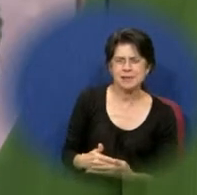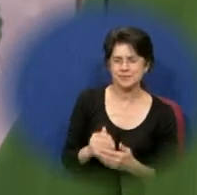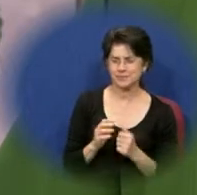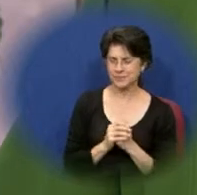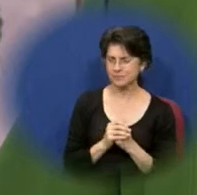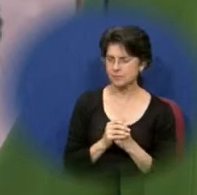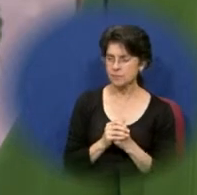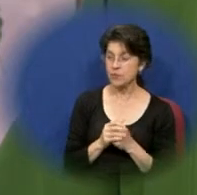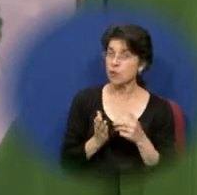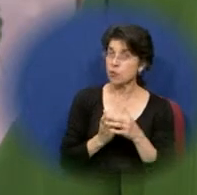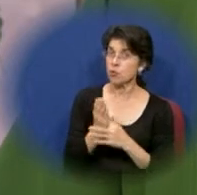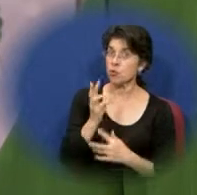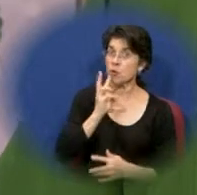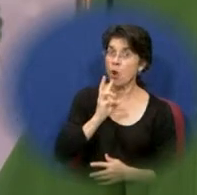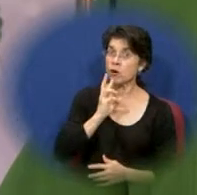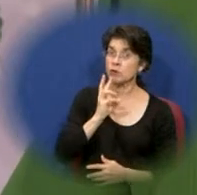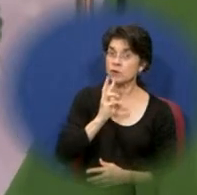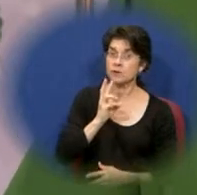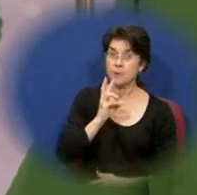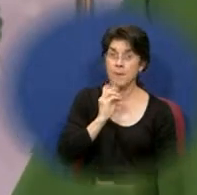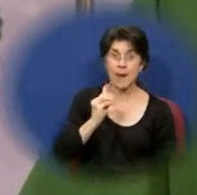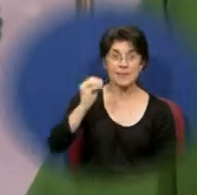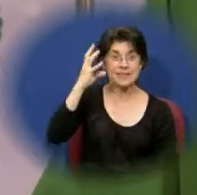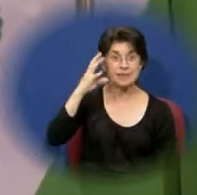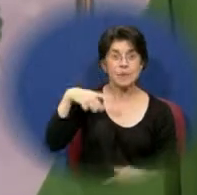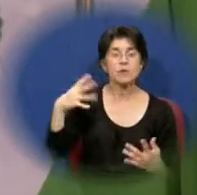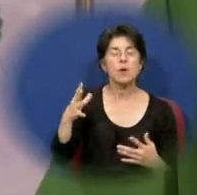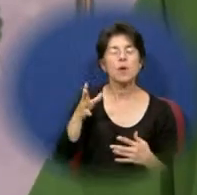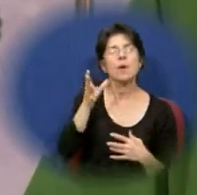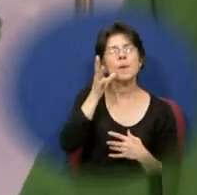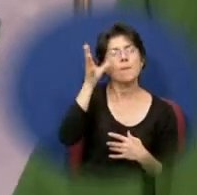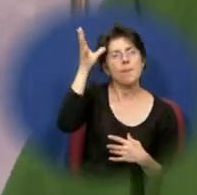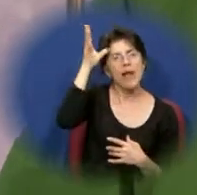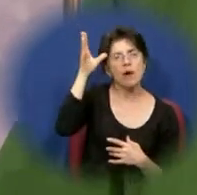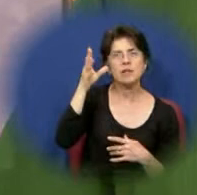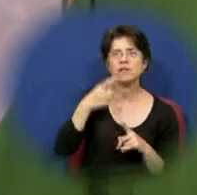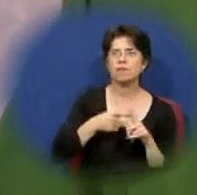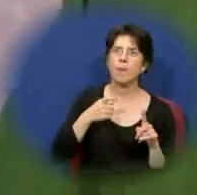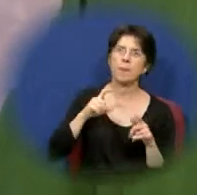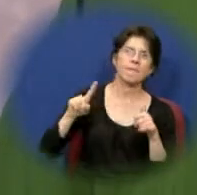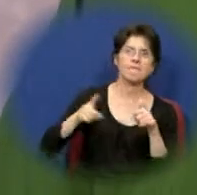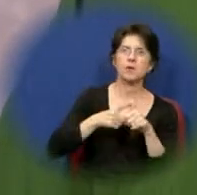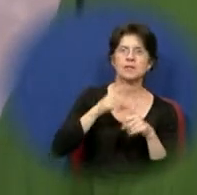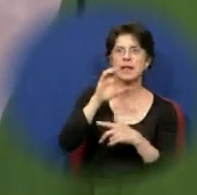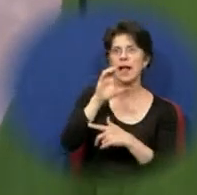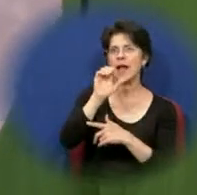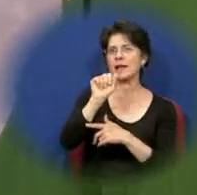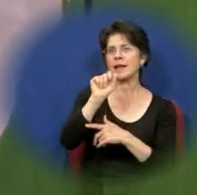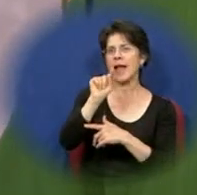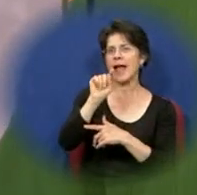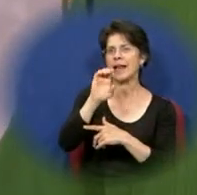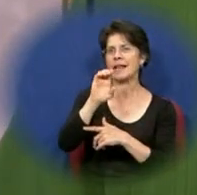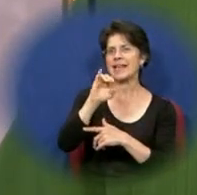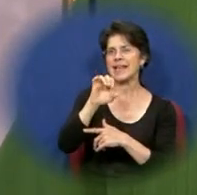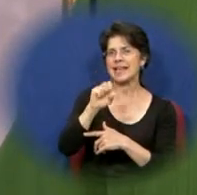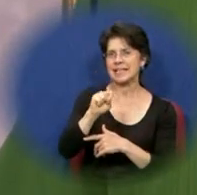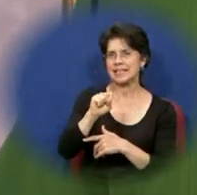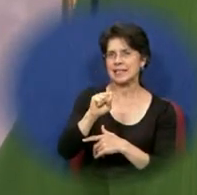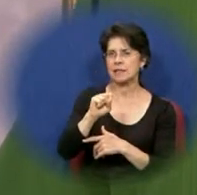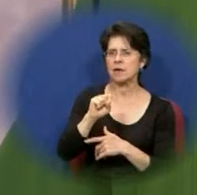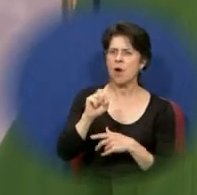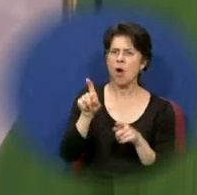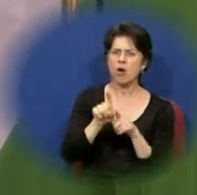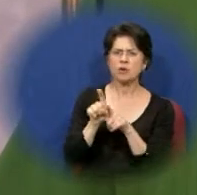of baptism. And so parents are the first catechists in the ways of life, certainly, as well as in the ways of